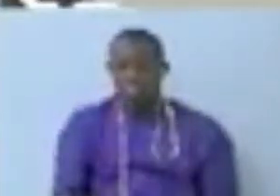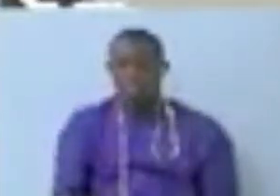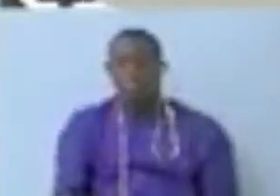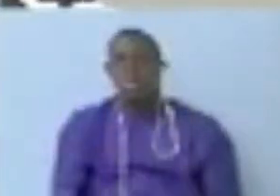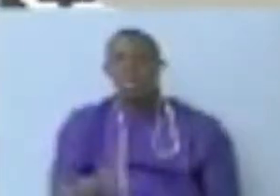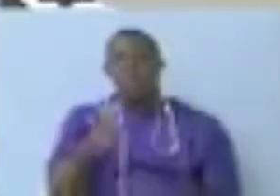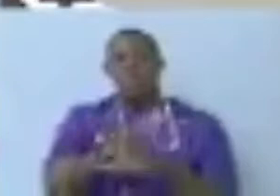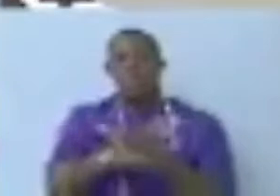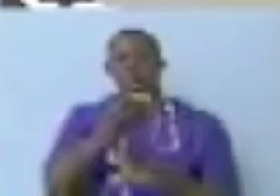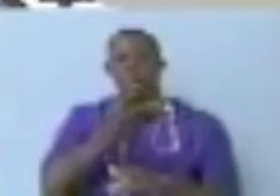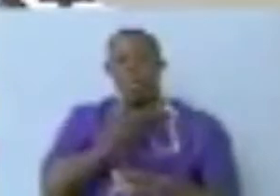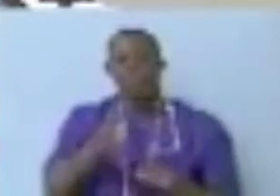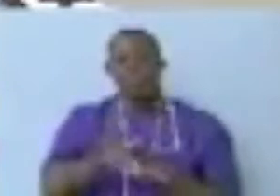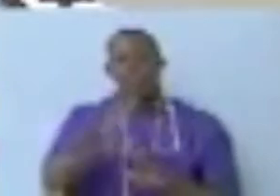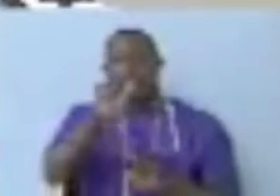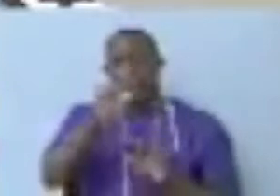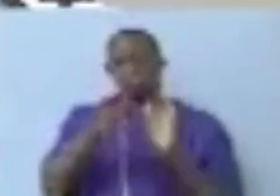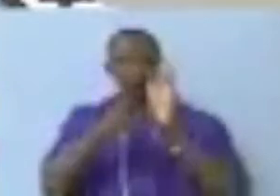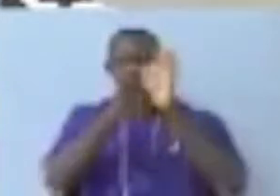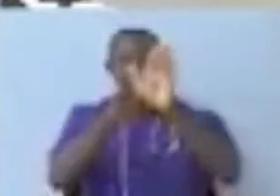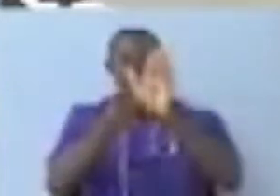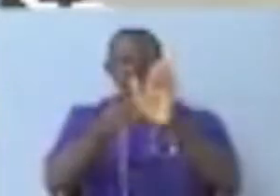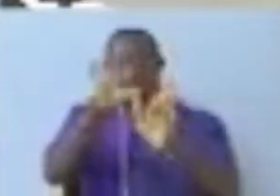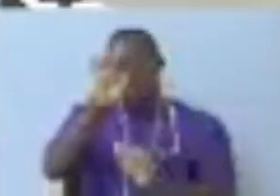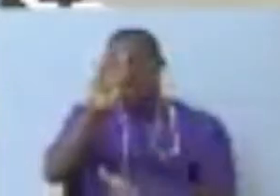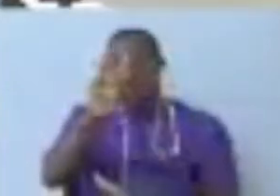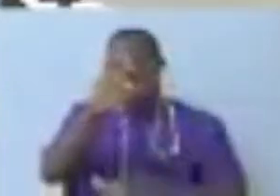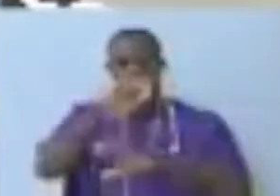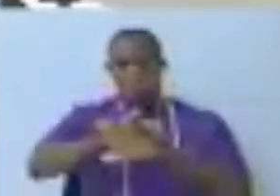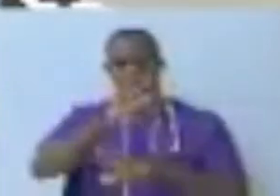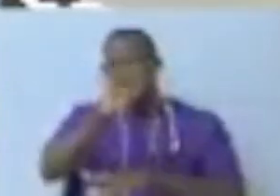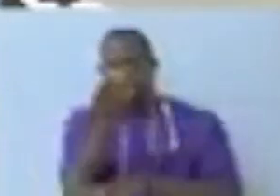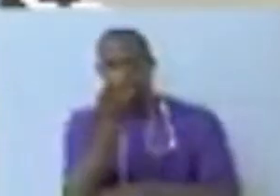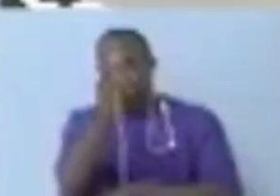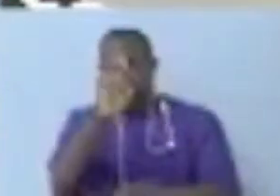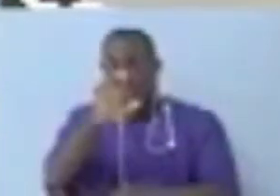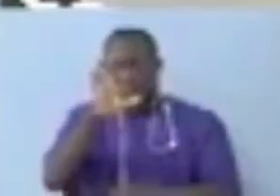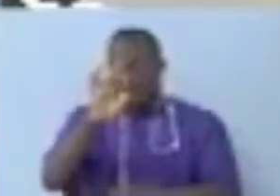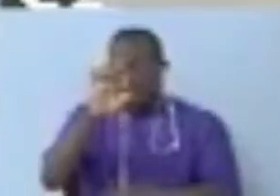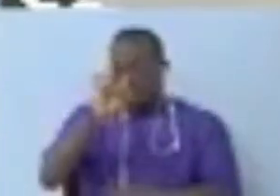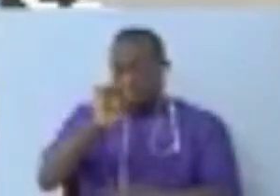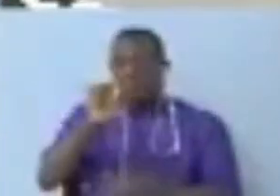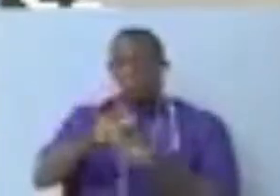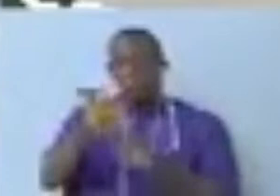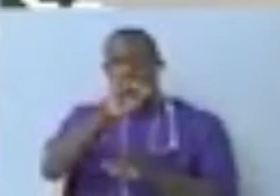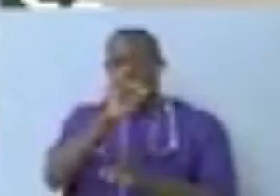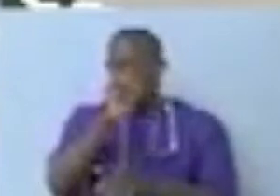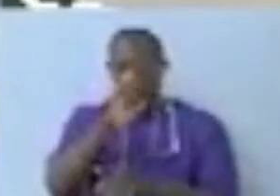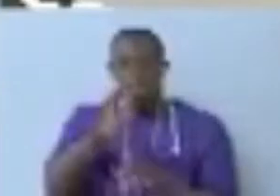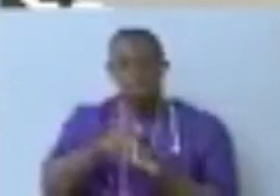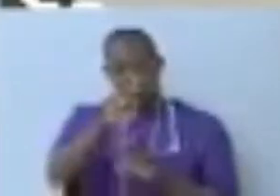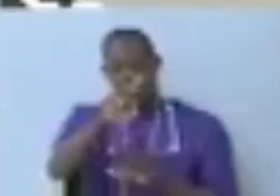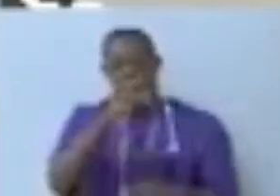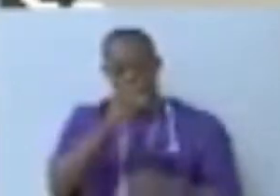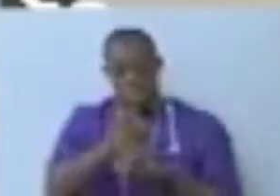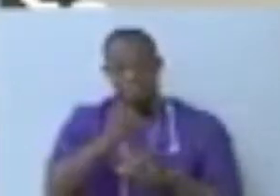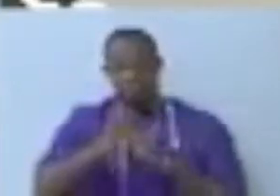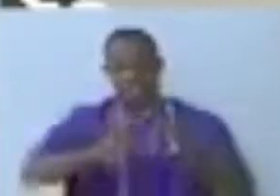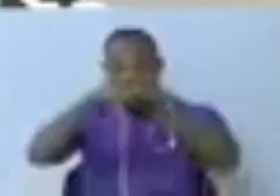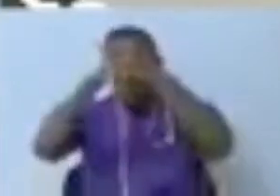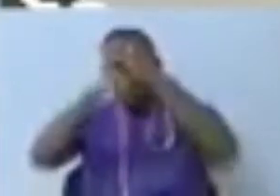there was an appearance on TV on GRTS which says, it is claimed, you made those justifications.